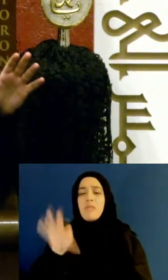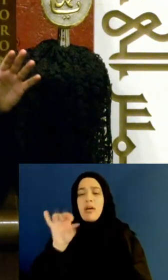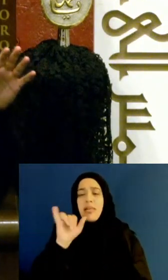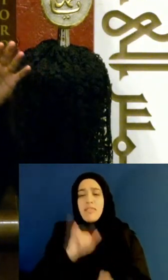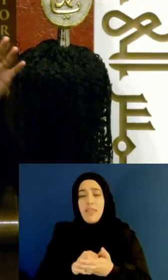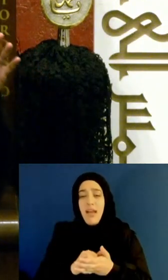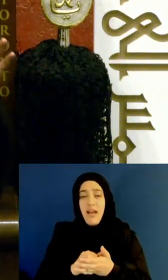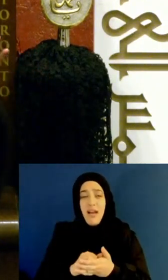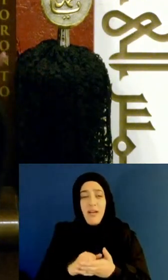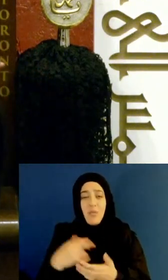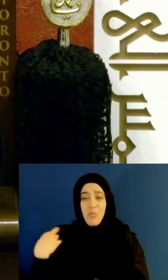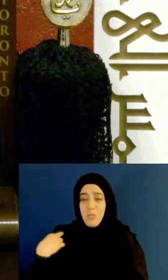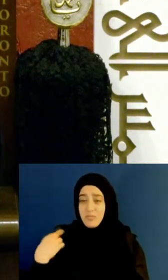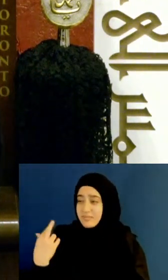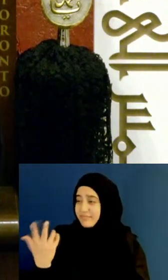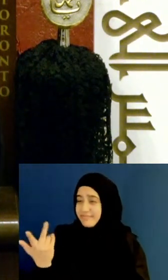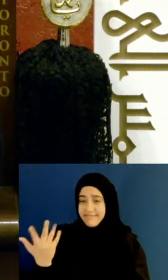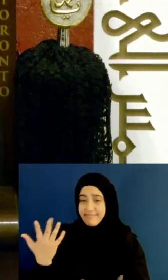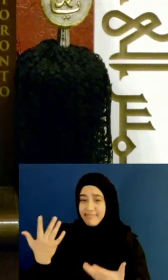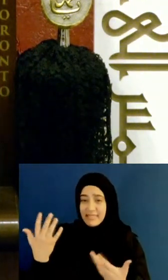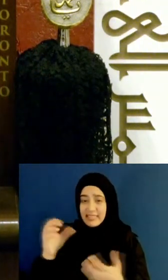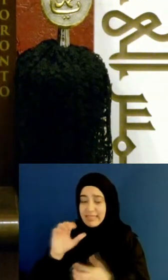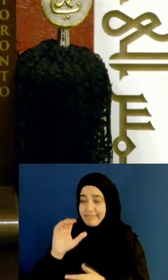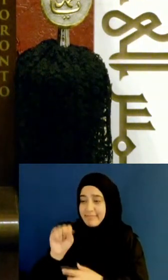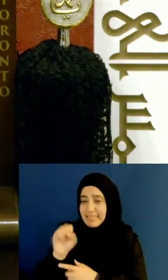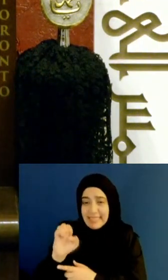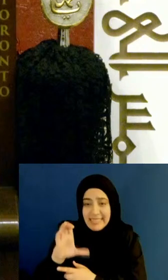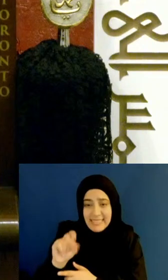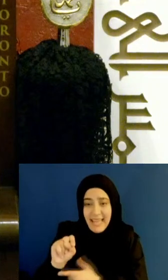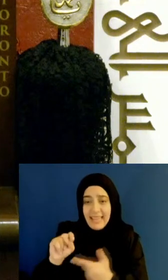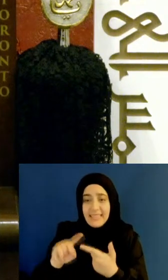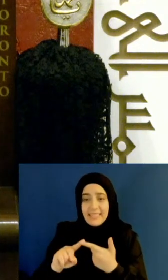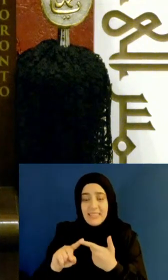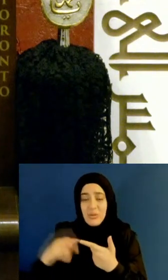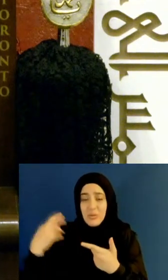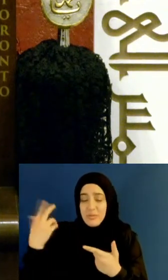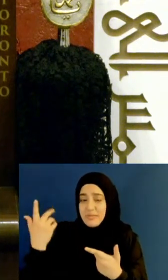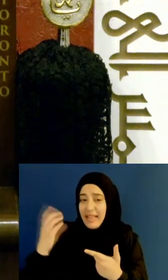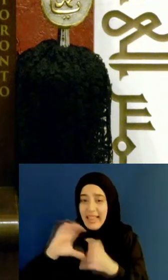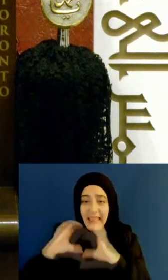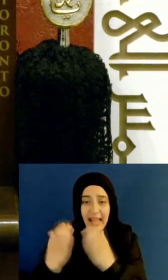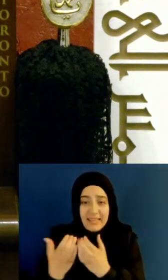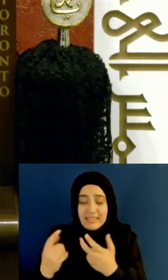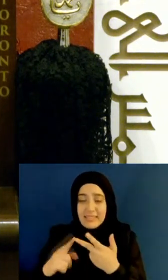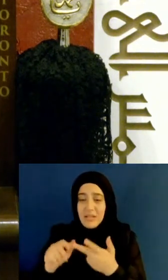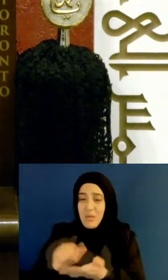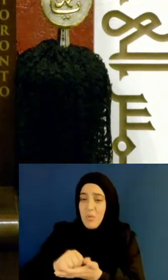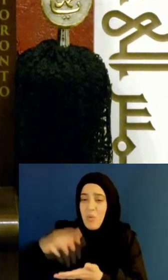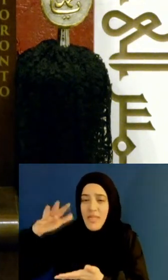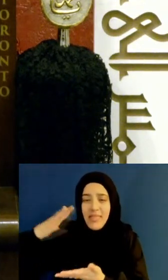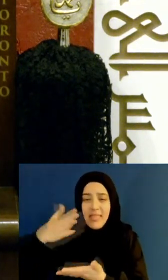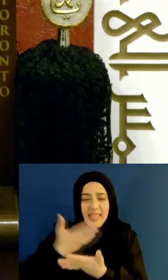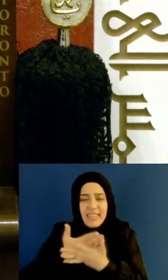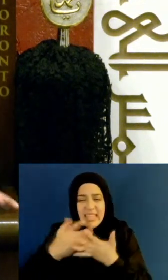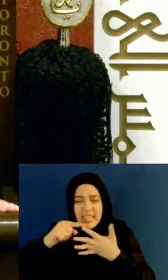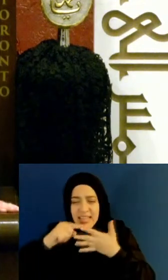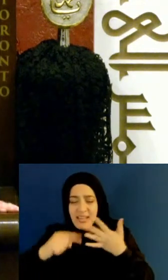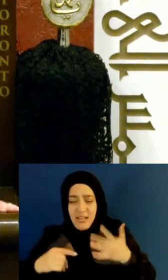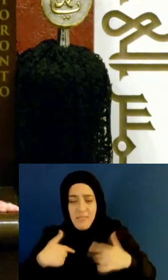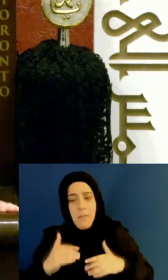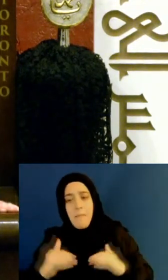ethnicity, wealth suddenly becomes immaterial, becomes